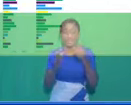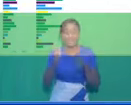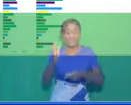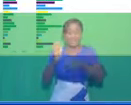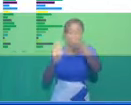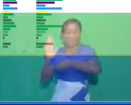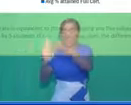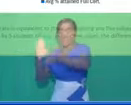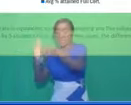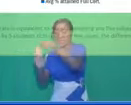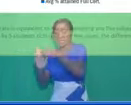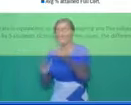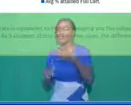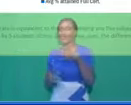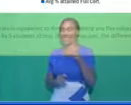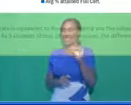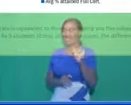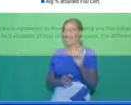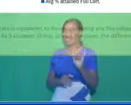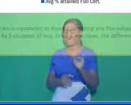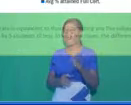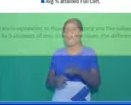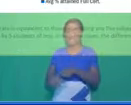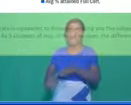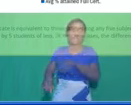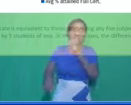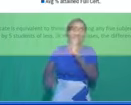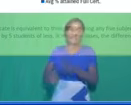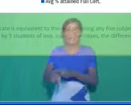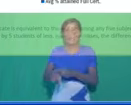lines. You will like this data. It took us a long time